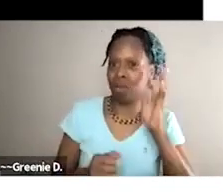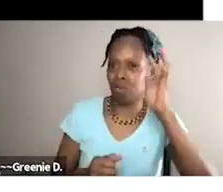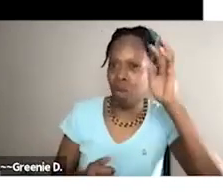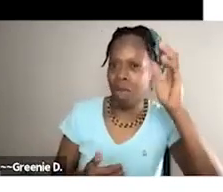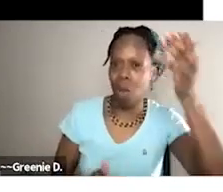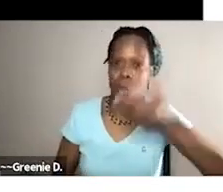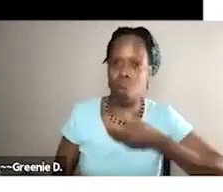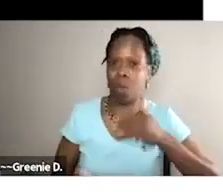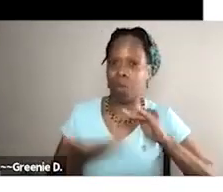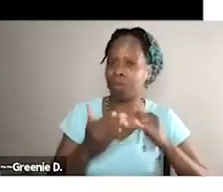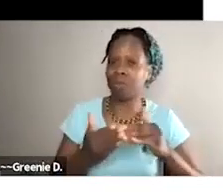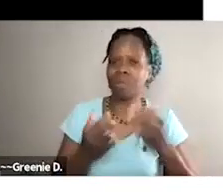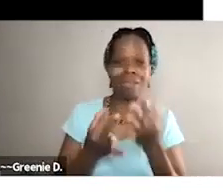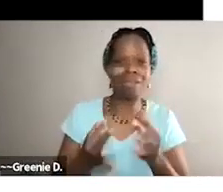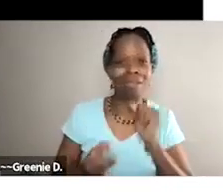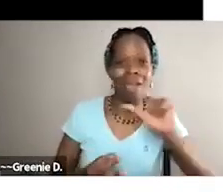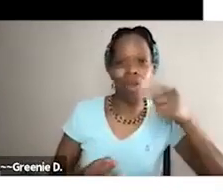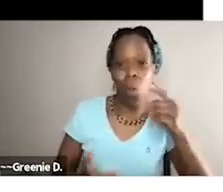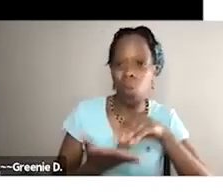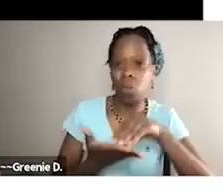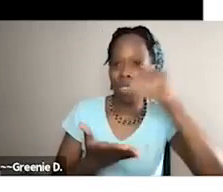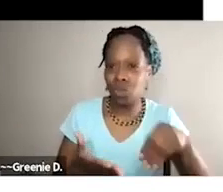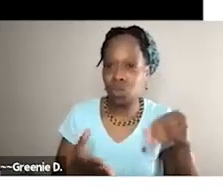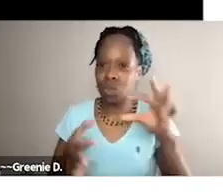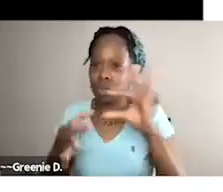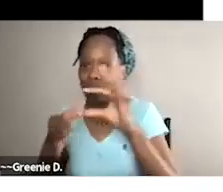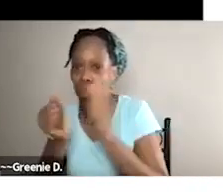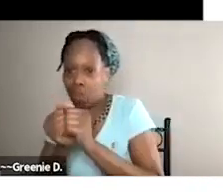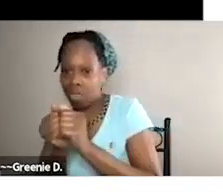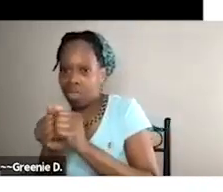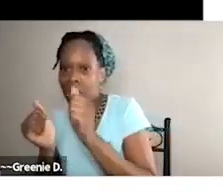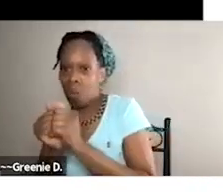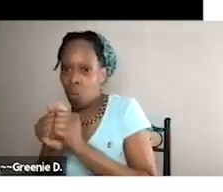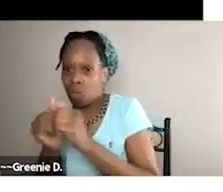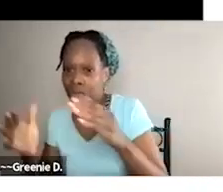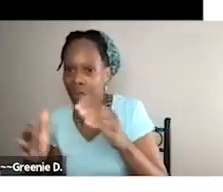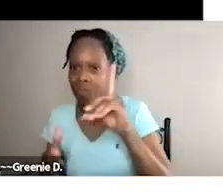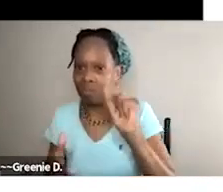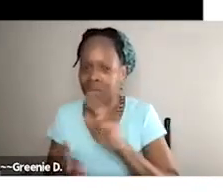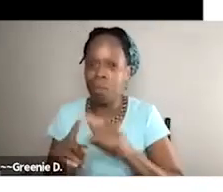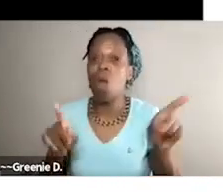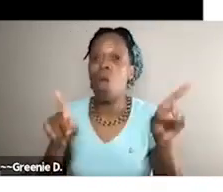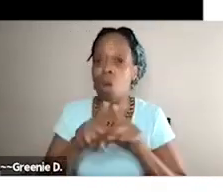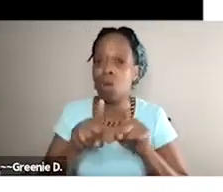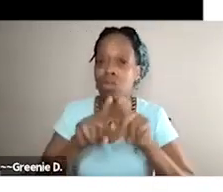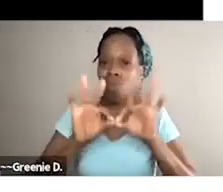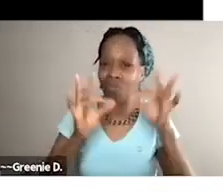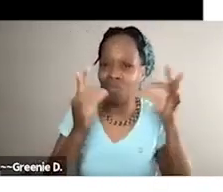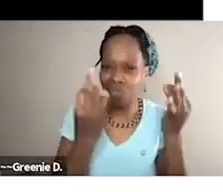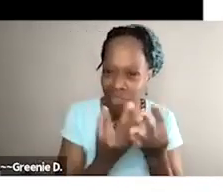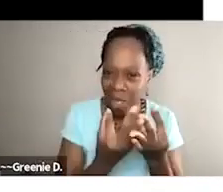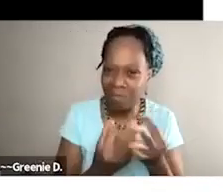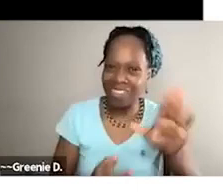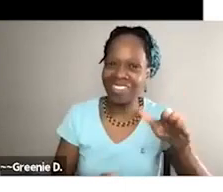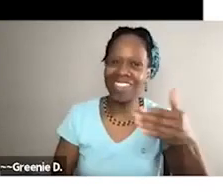not the students with and without disabilities that we're focusing on. It is the family. So welcome and thank you for all of you being here tonight. And it's